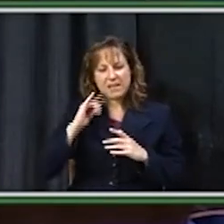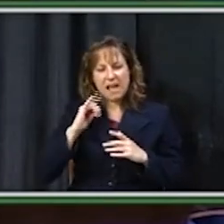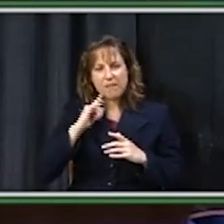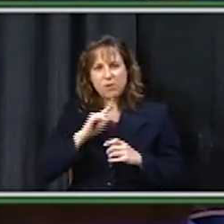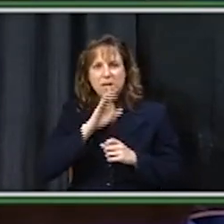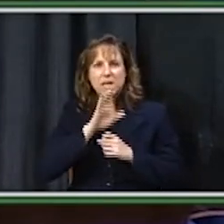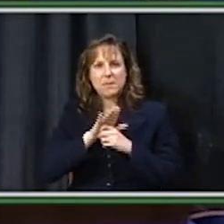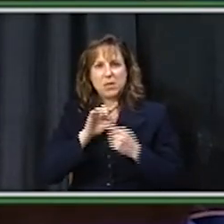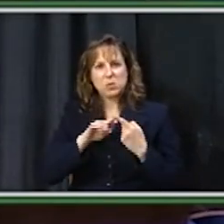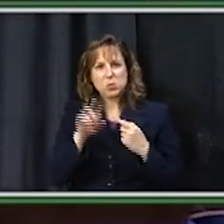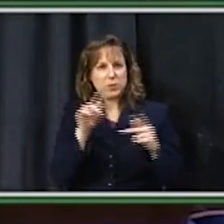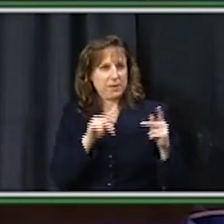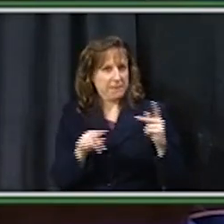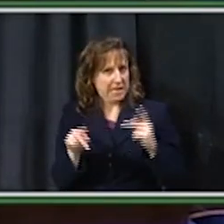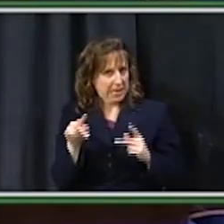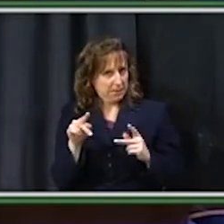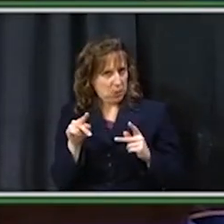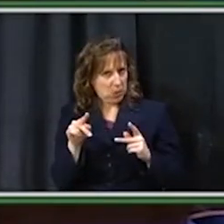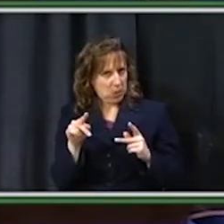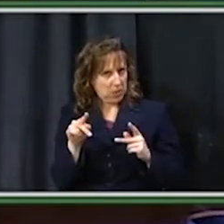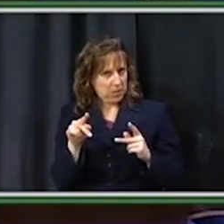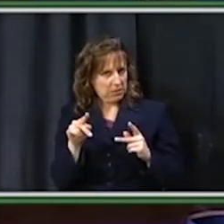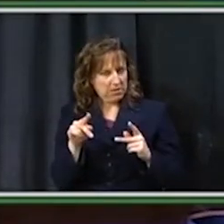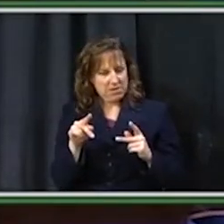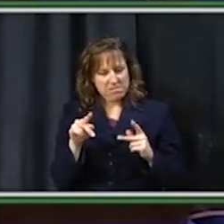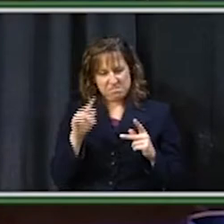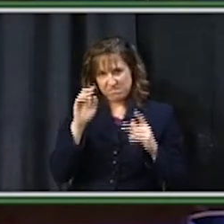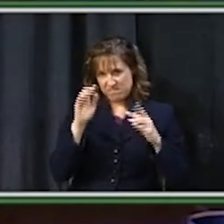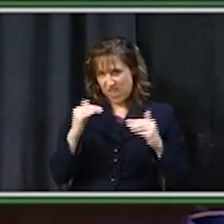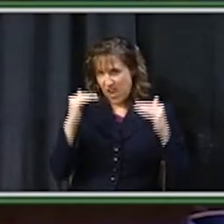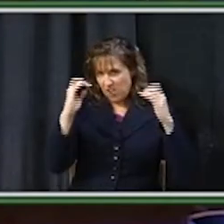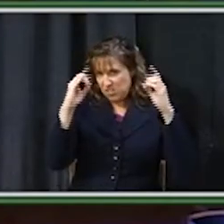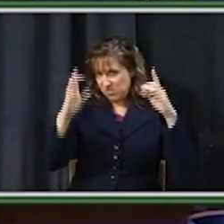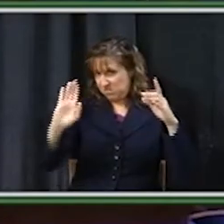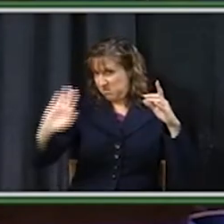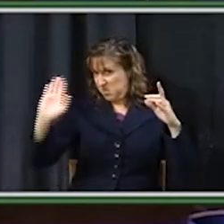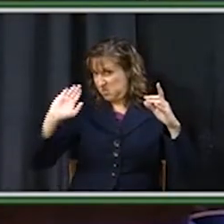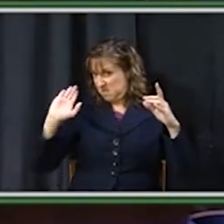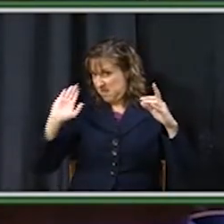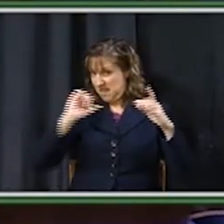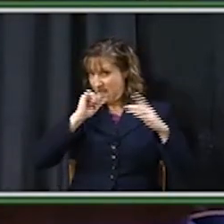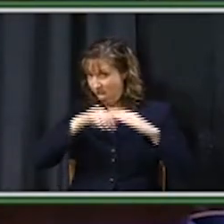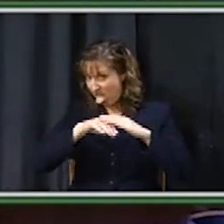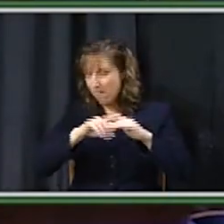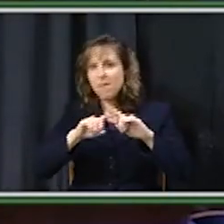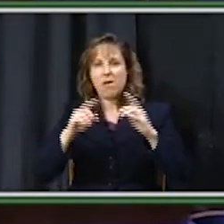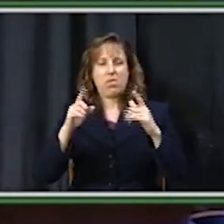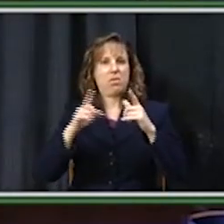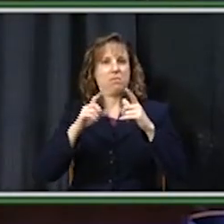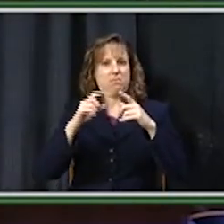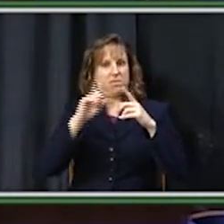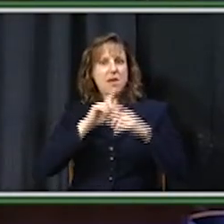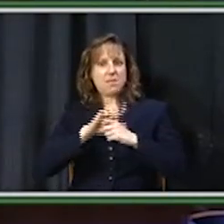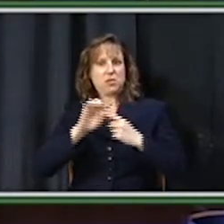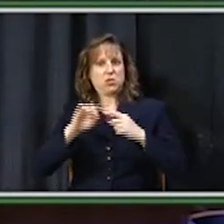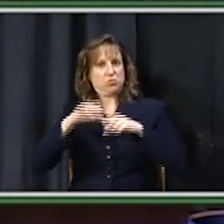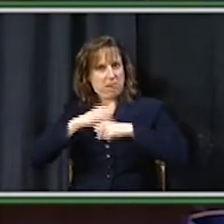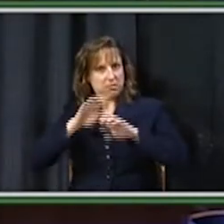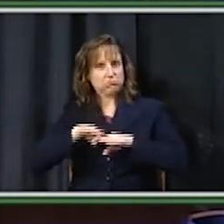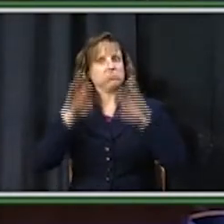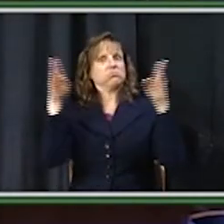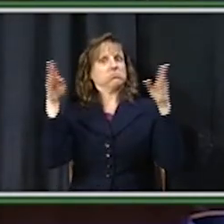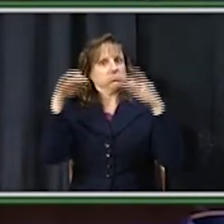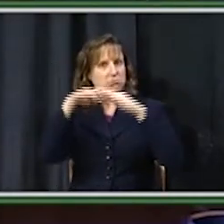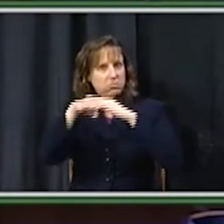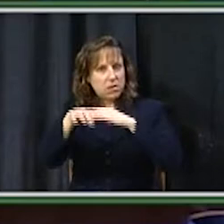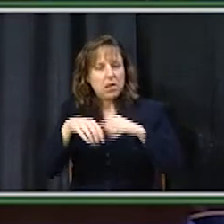commitment to the people of the state by opening doors to higher education that had been closed. And at Sacramento State,